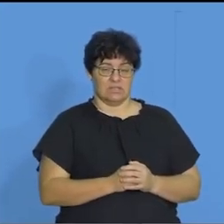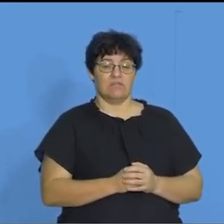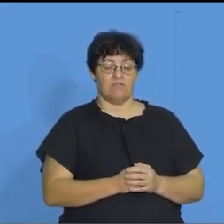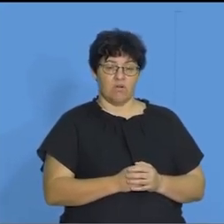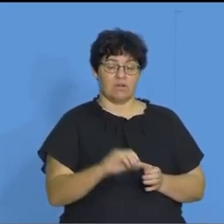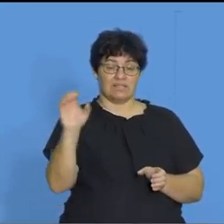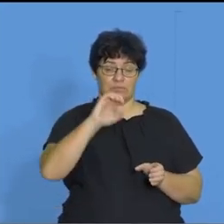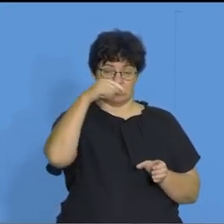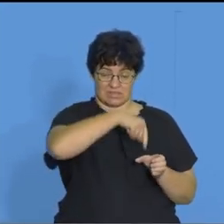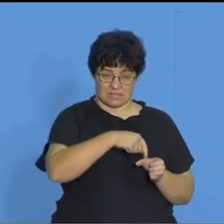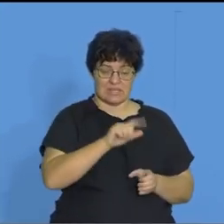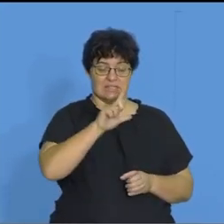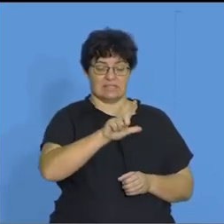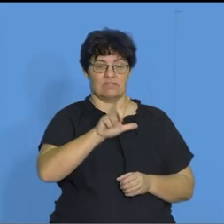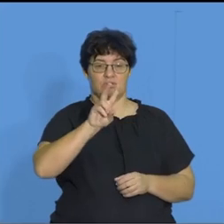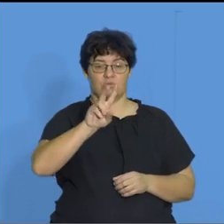of table salt is